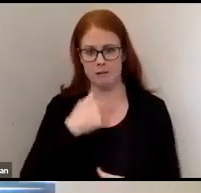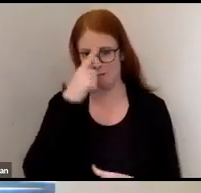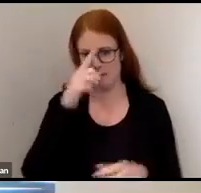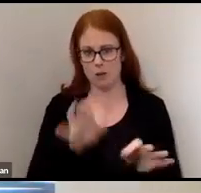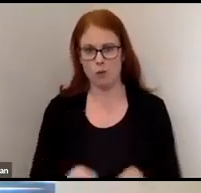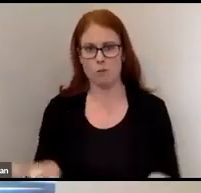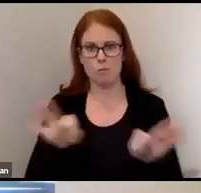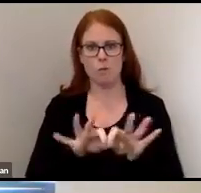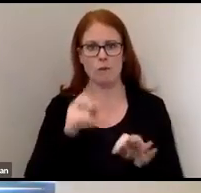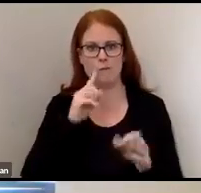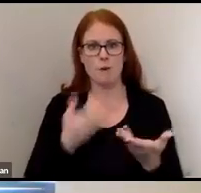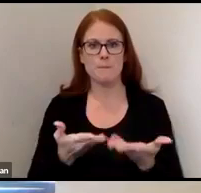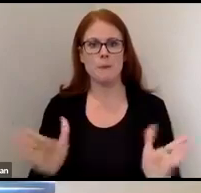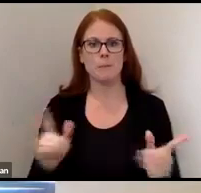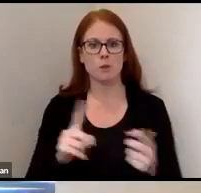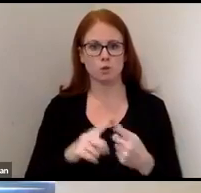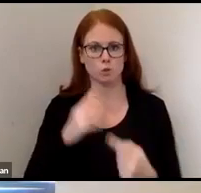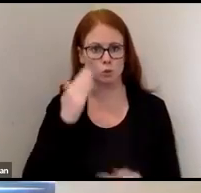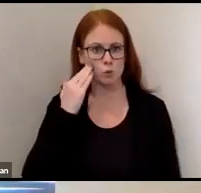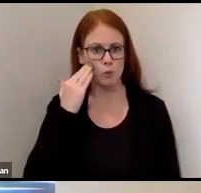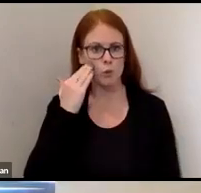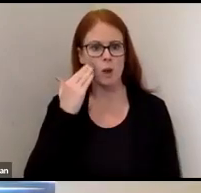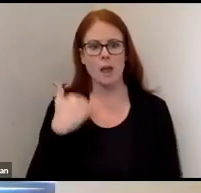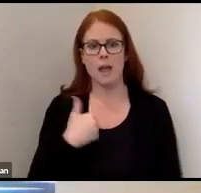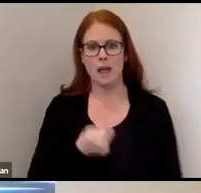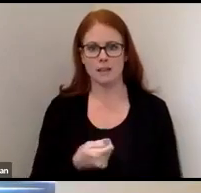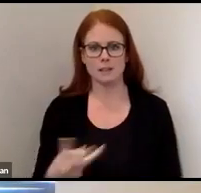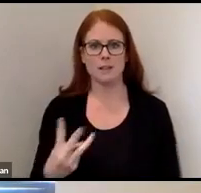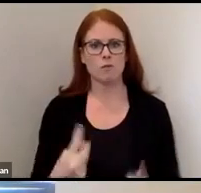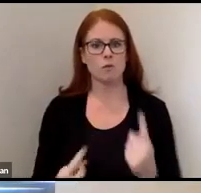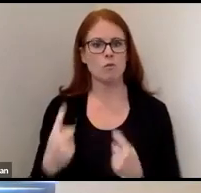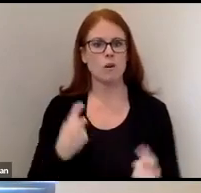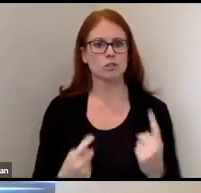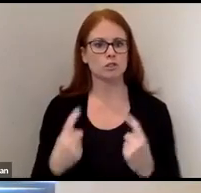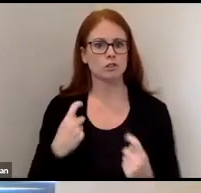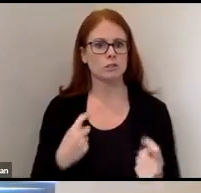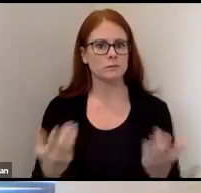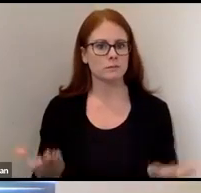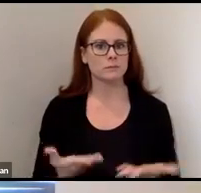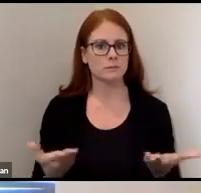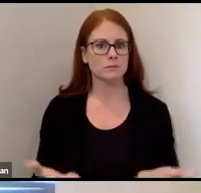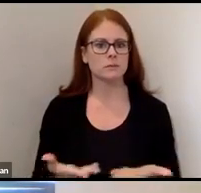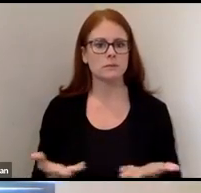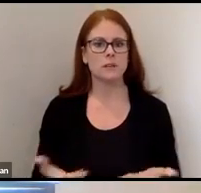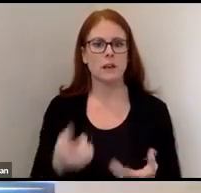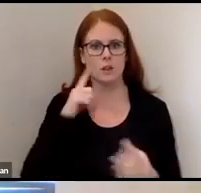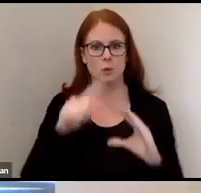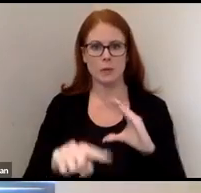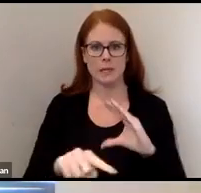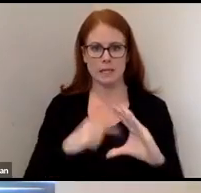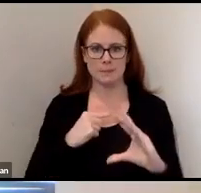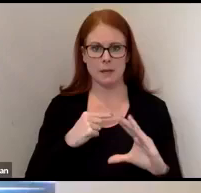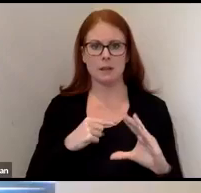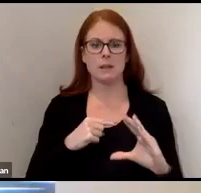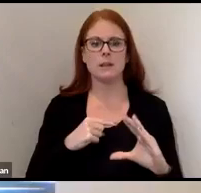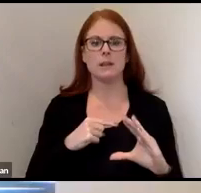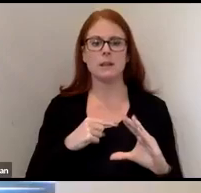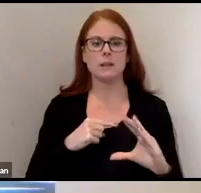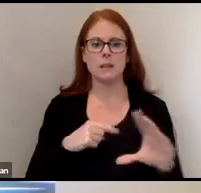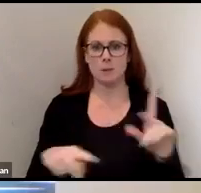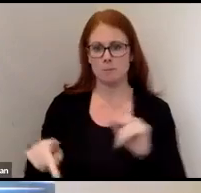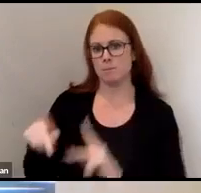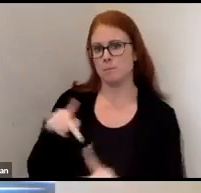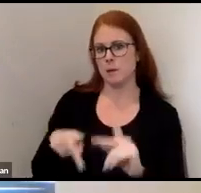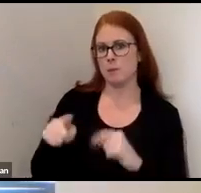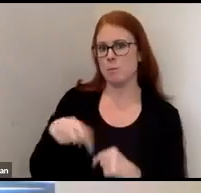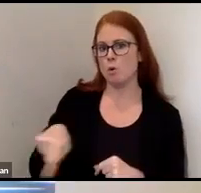our public to know. We've had several questions here and via email about people